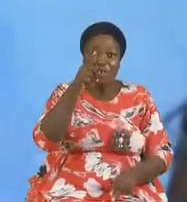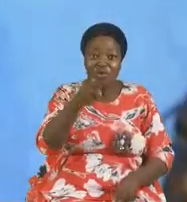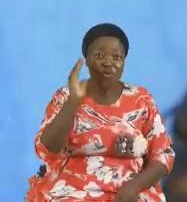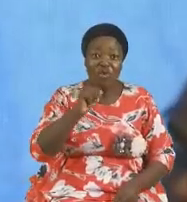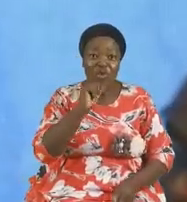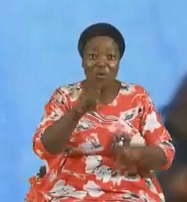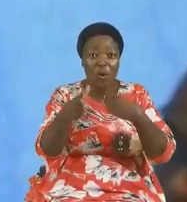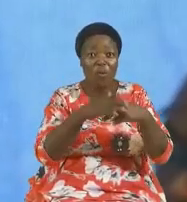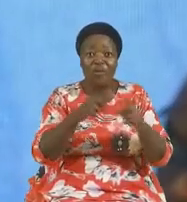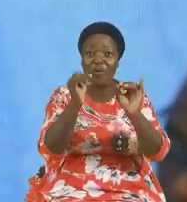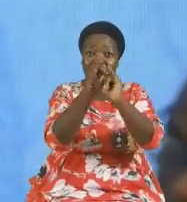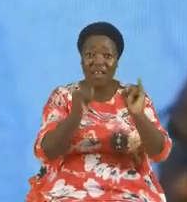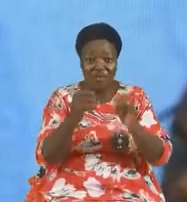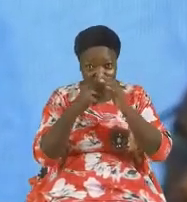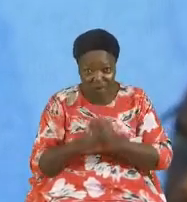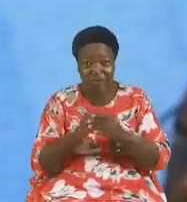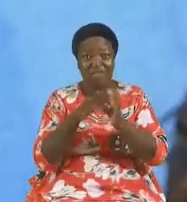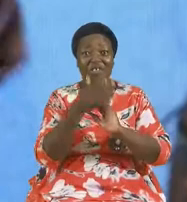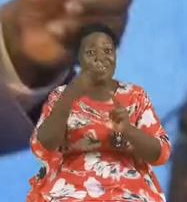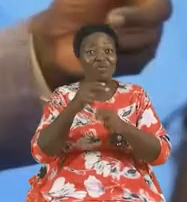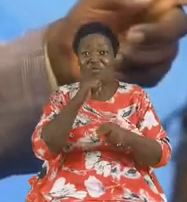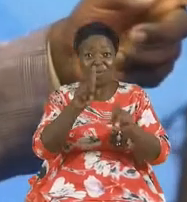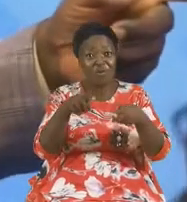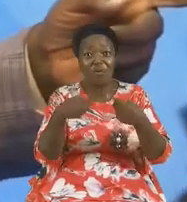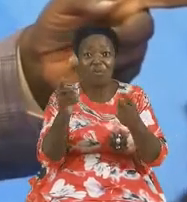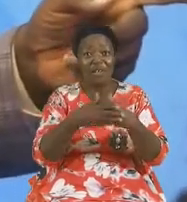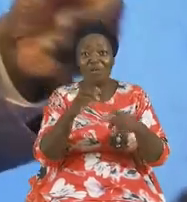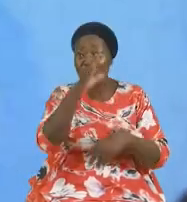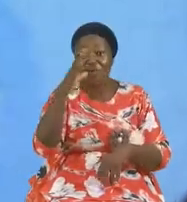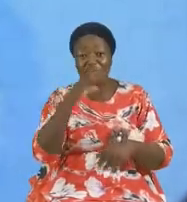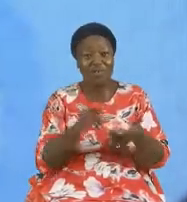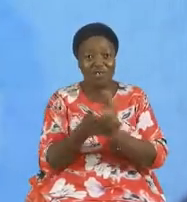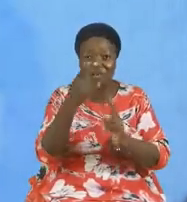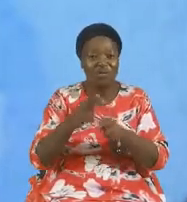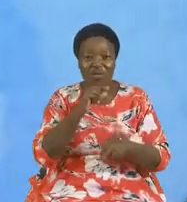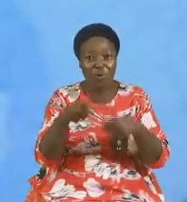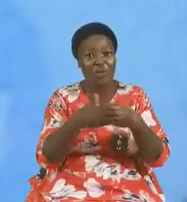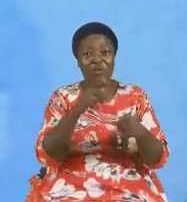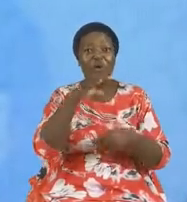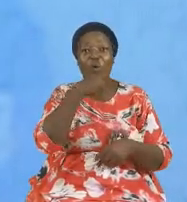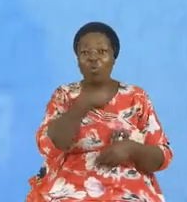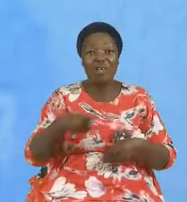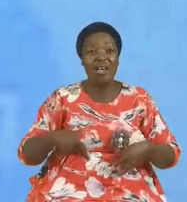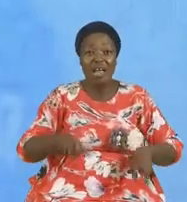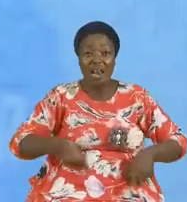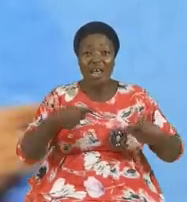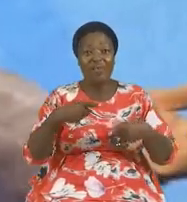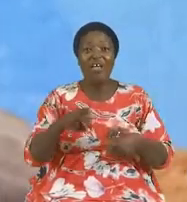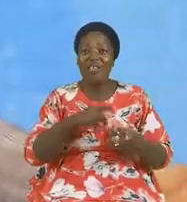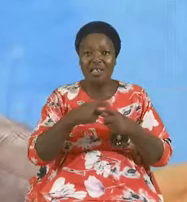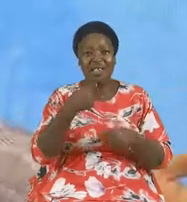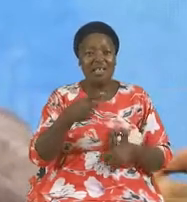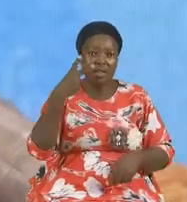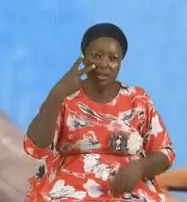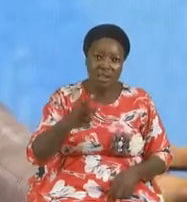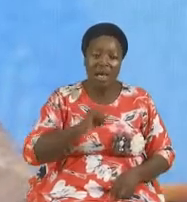in Jesus' name. You will not go back to idol worship. You'll not go back to occultism. You'll not go back to your